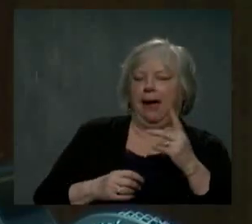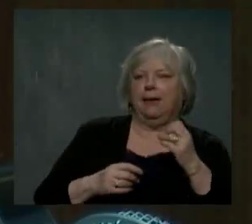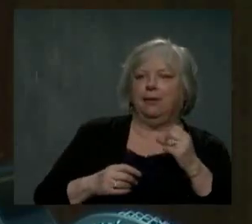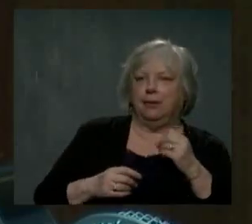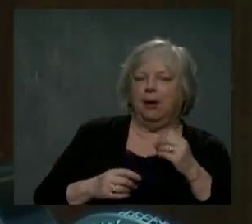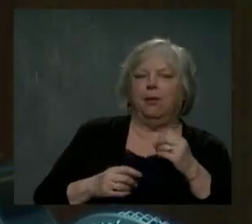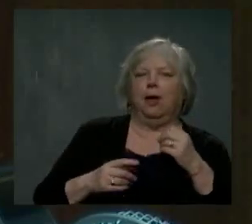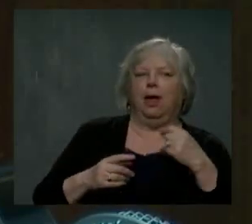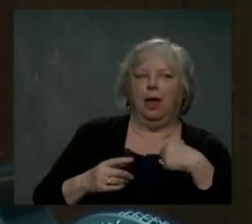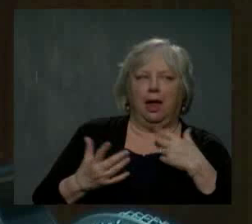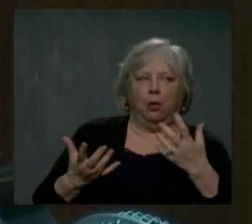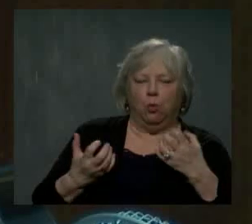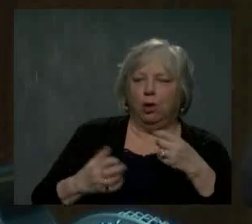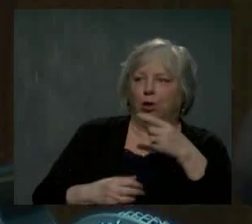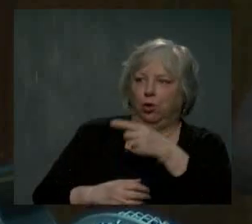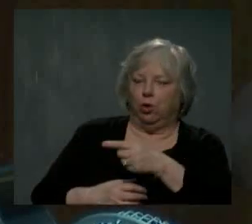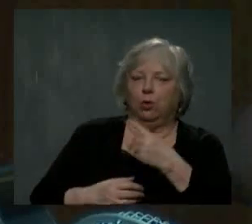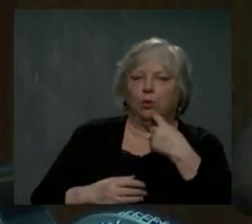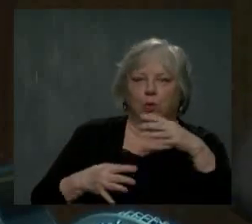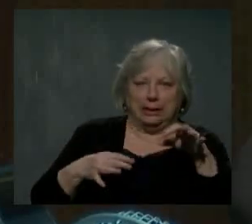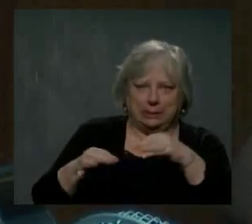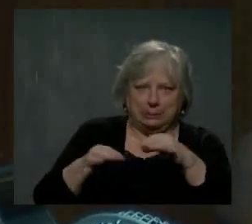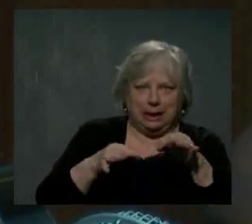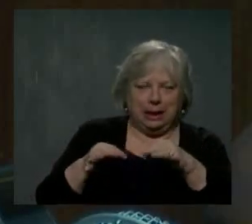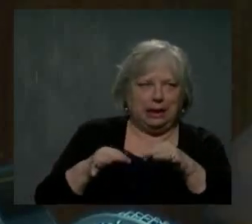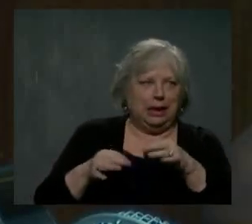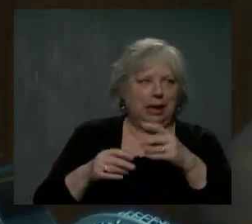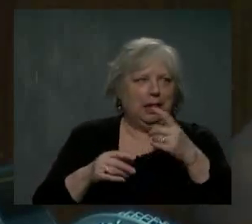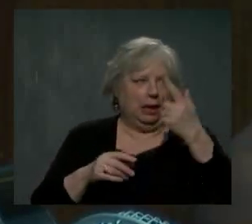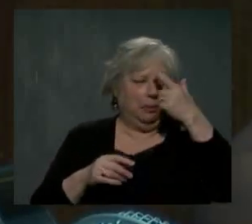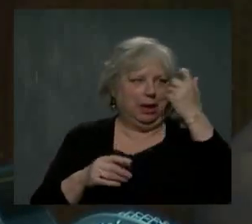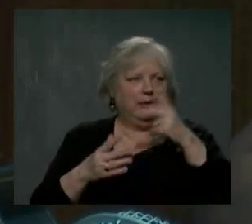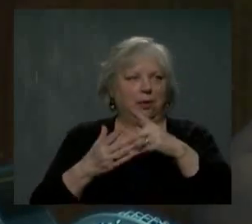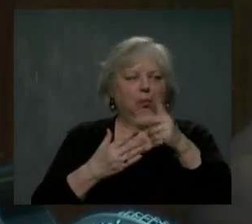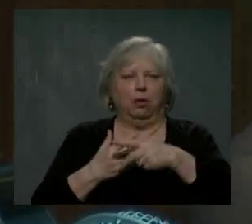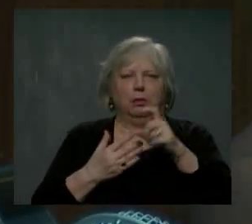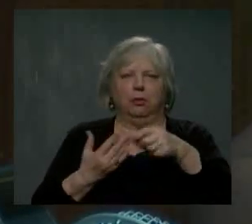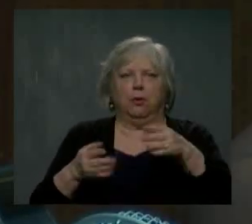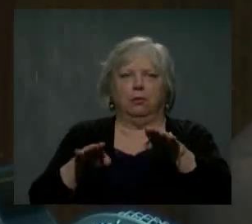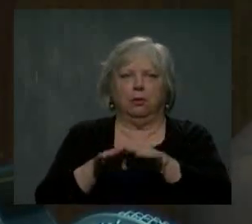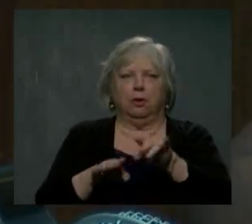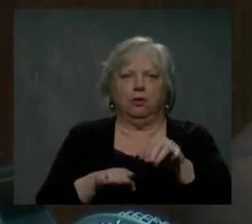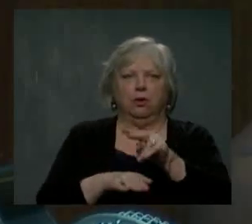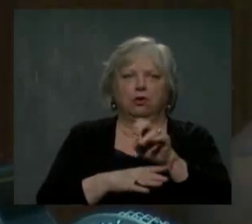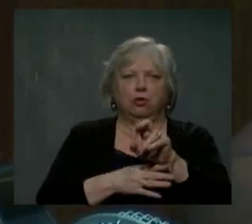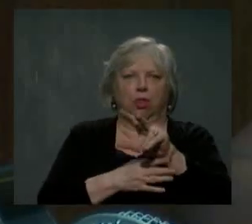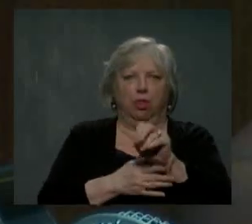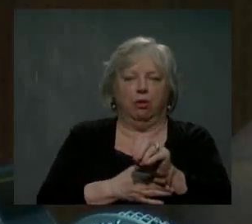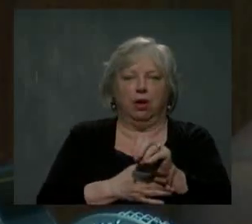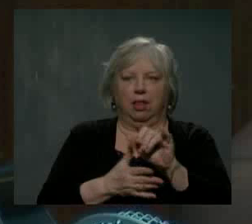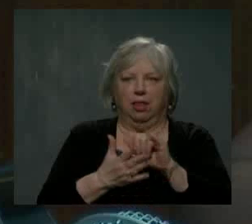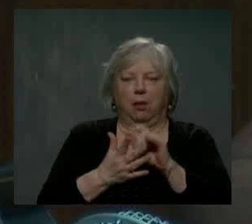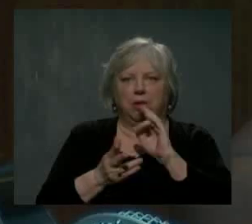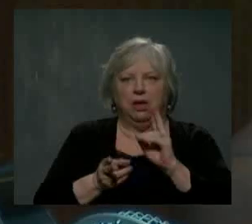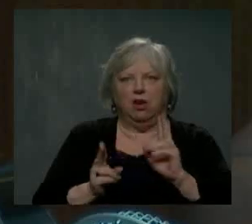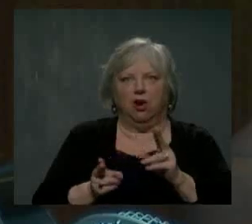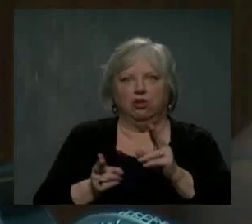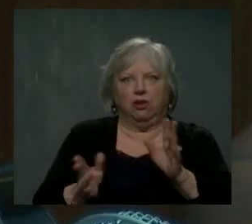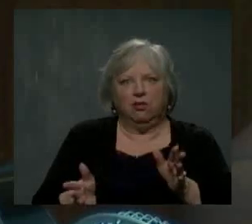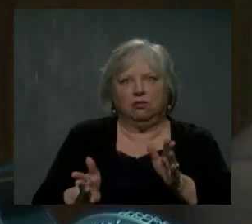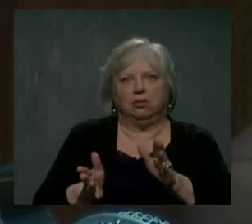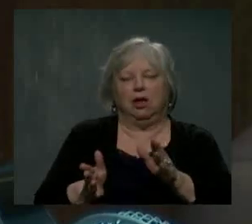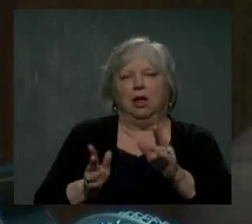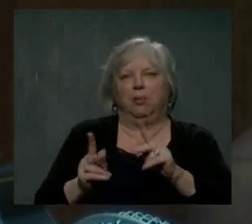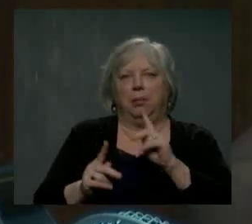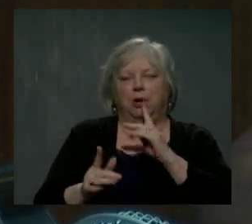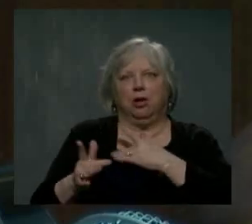so I wanted you to explain, because the program was slated to close June 30. That was the urgency. That's what everybody